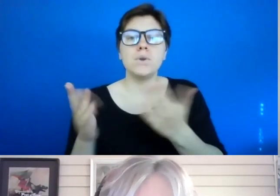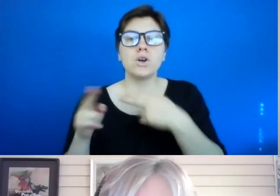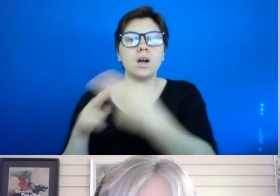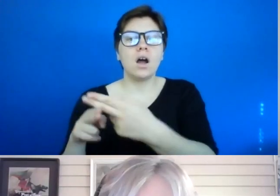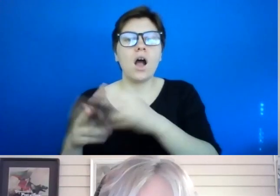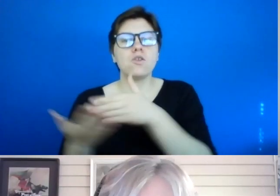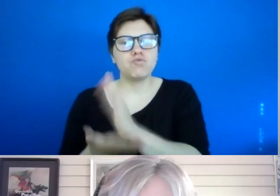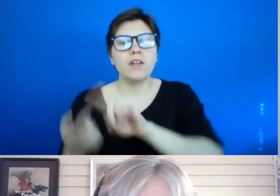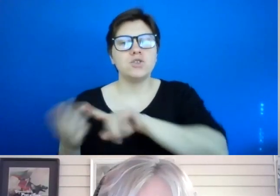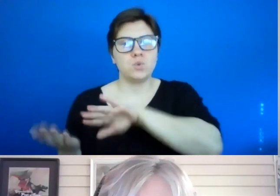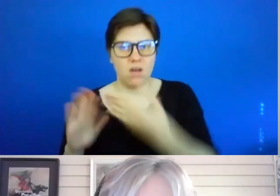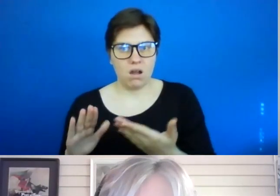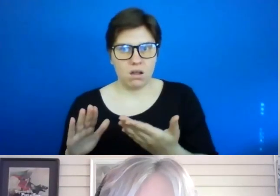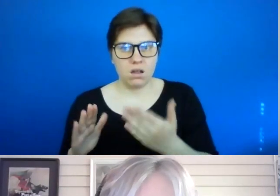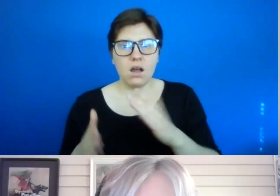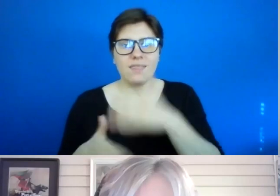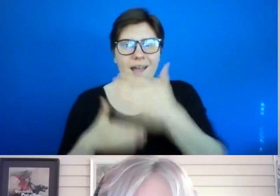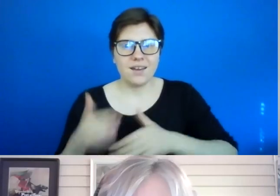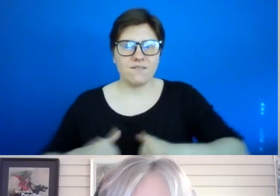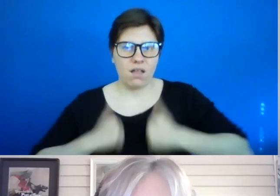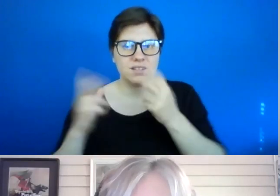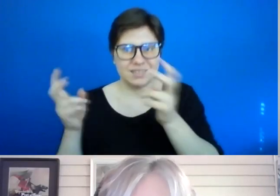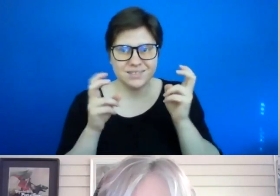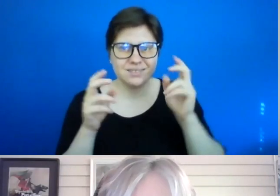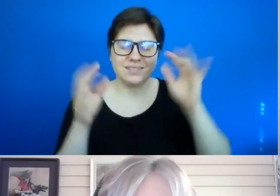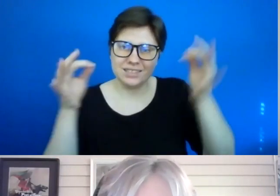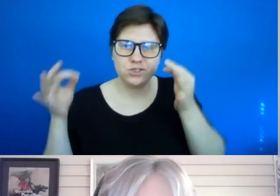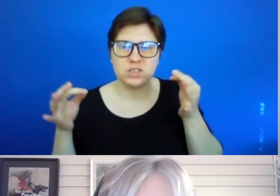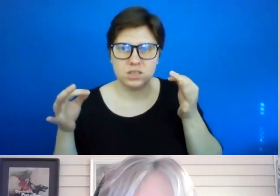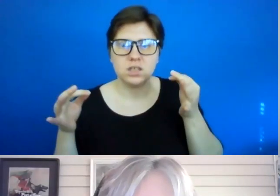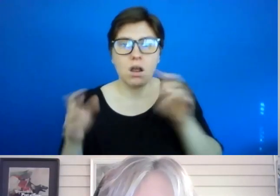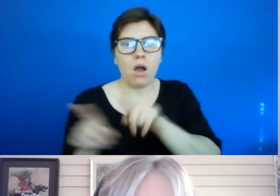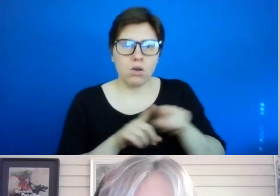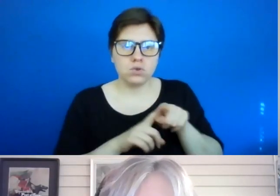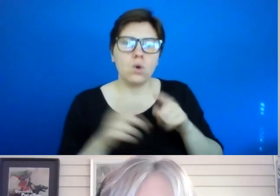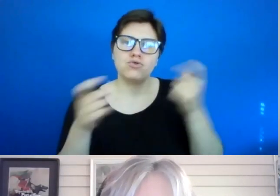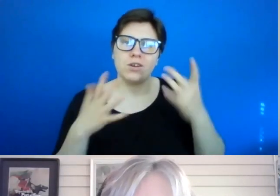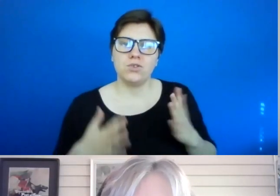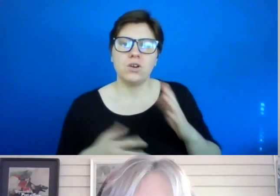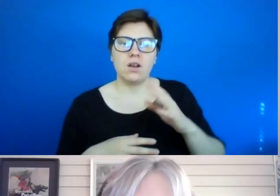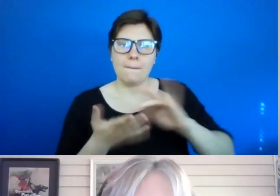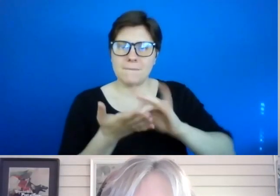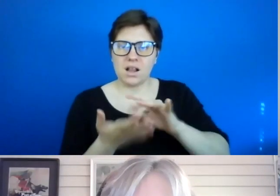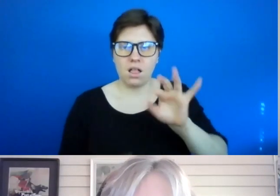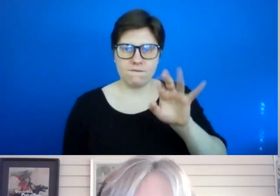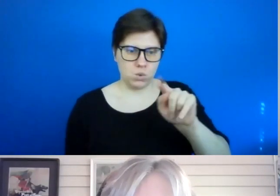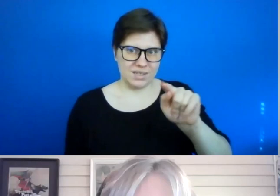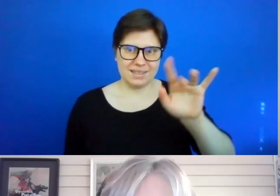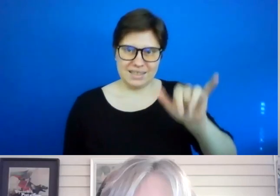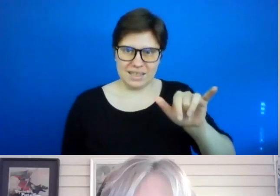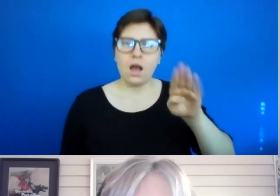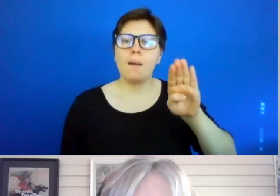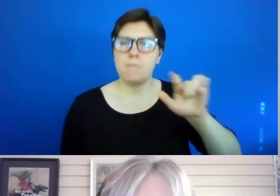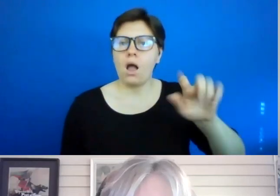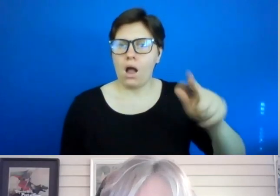of End-of-Life Decision-Making, and also director of the Medical Futility blog. You have heard